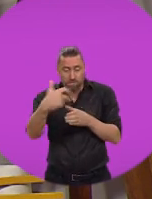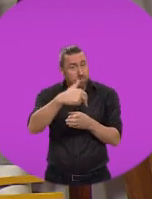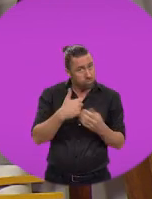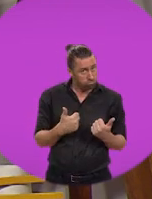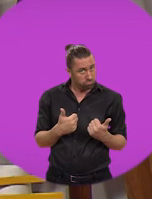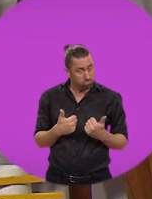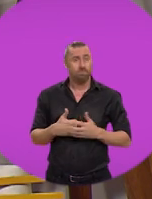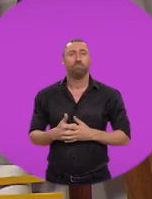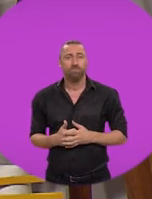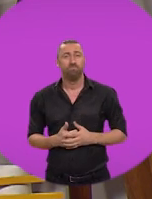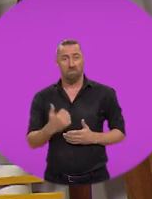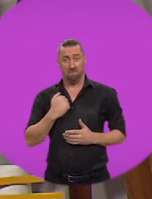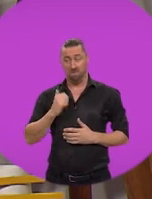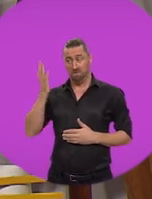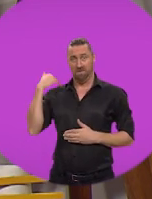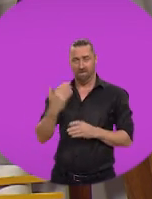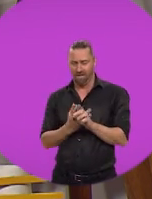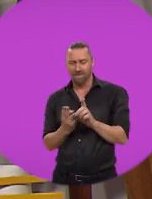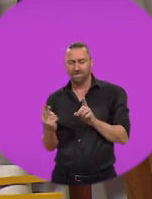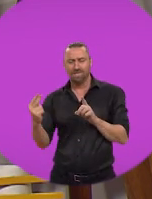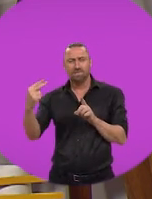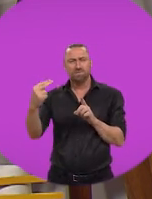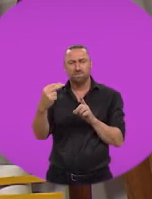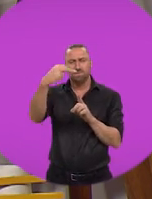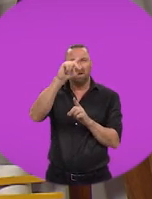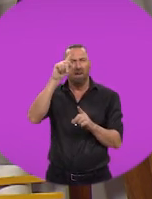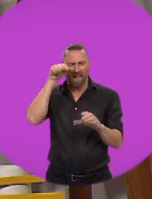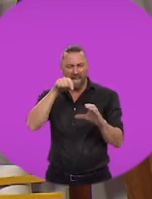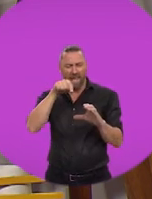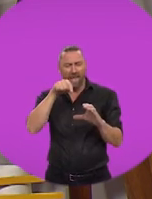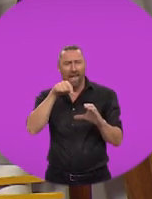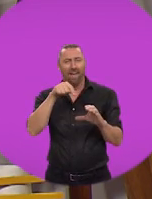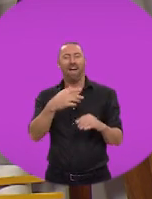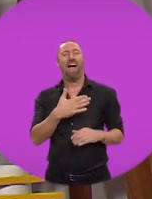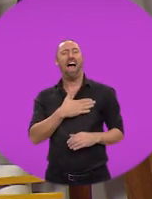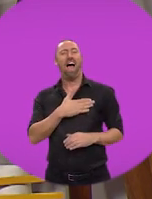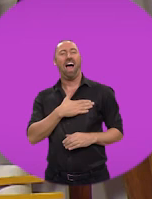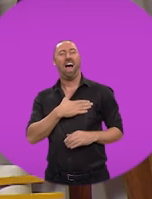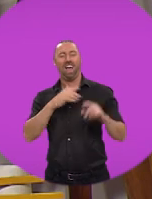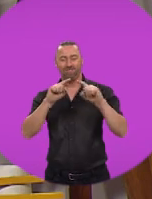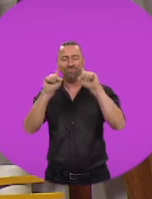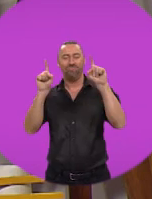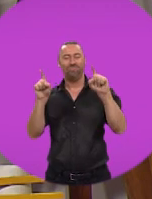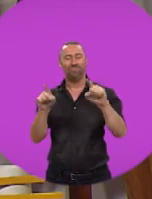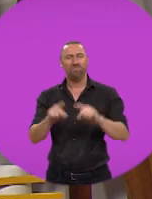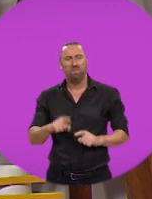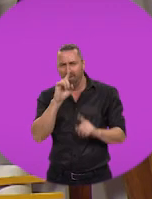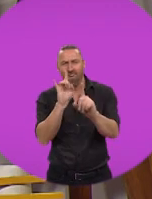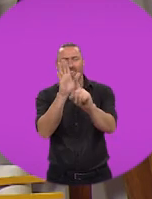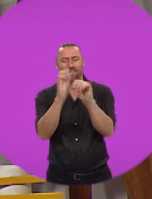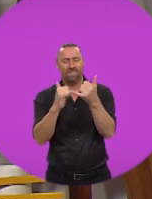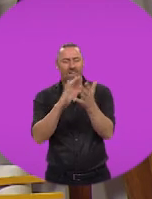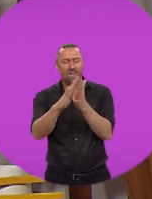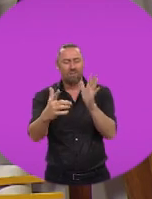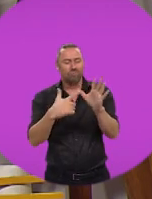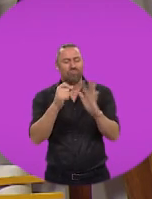you. Now, I've cut a hole earlier. Can you tell me what shape this one is? That's right, it's heart shape, but you can choose whatever